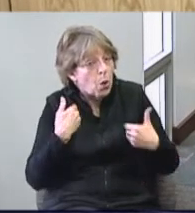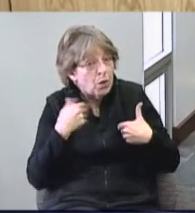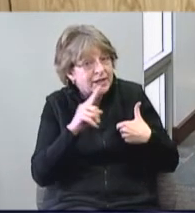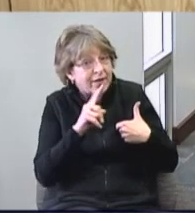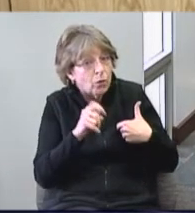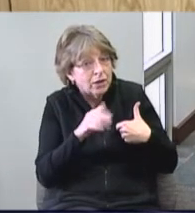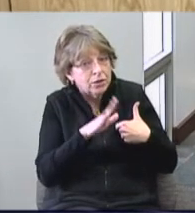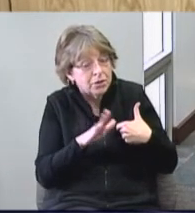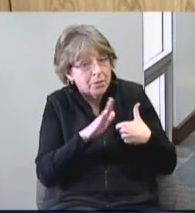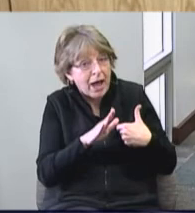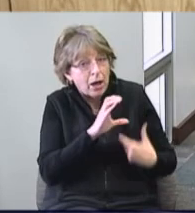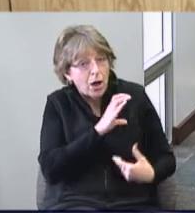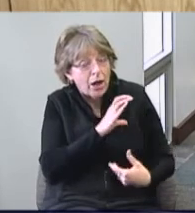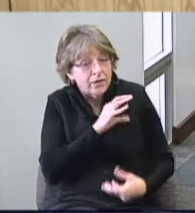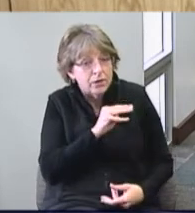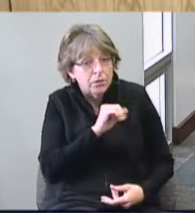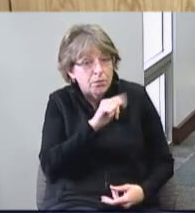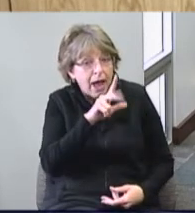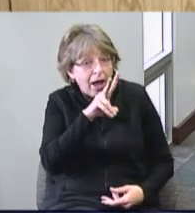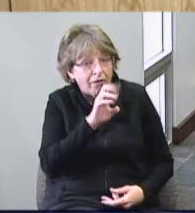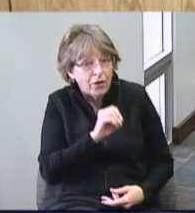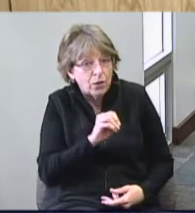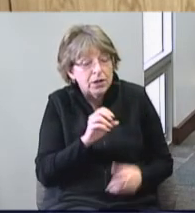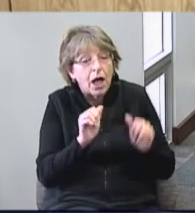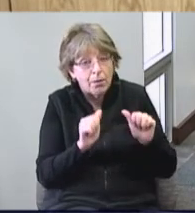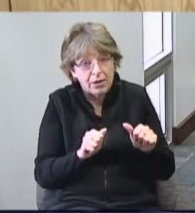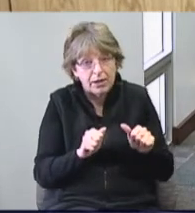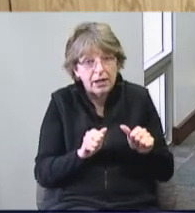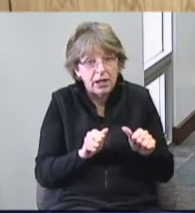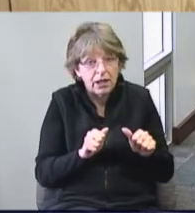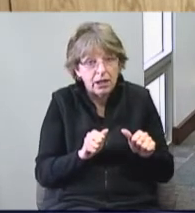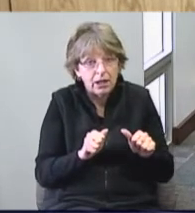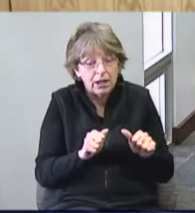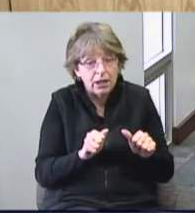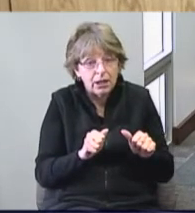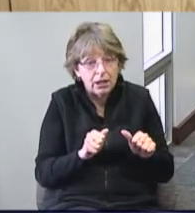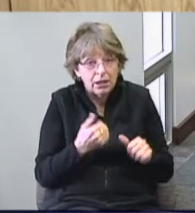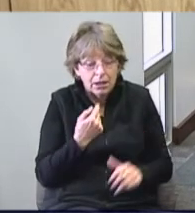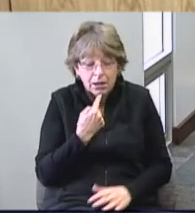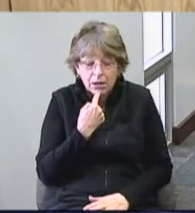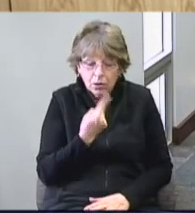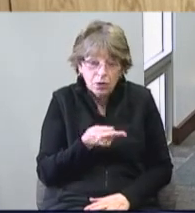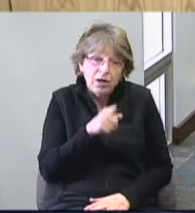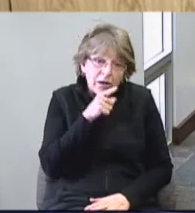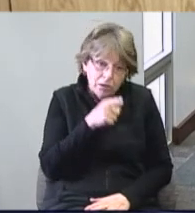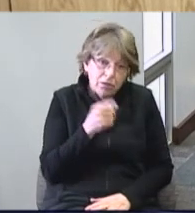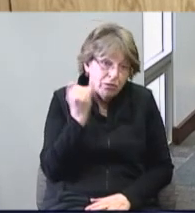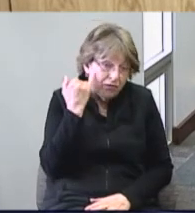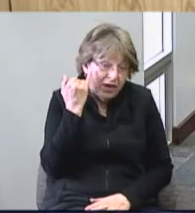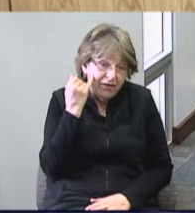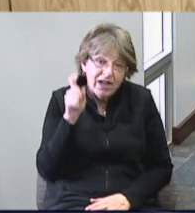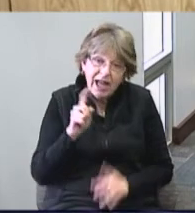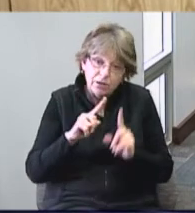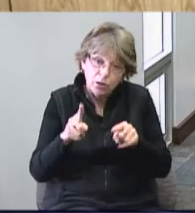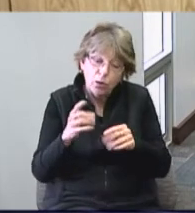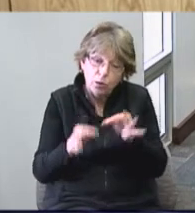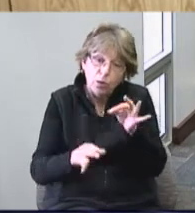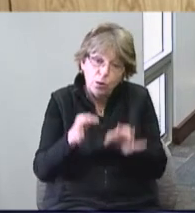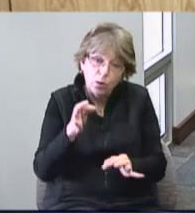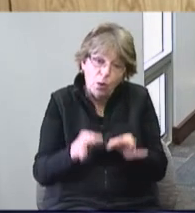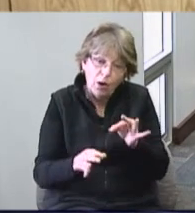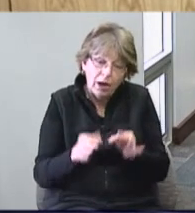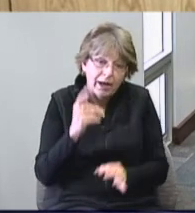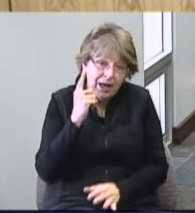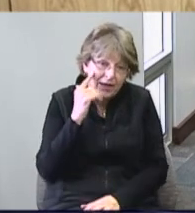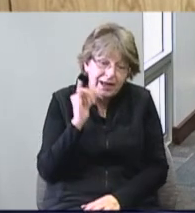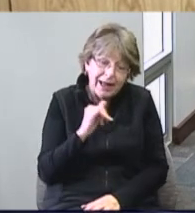Mr. Malvo's ability to be credible should he be involved in a court case. And I think that is